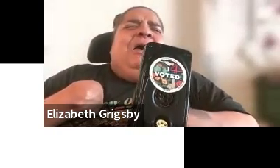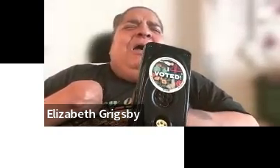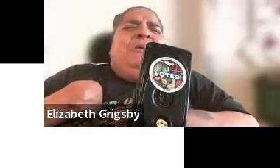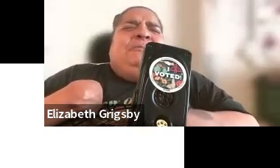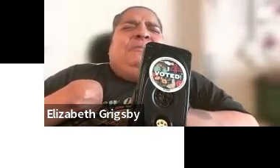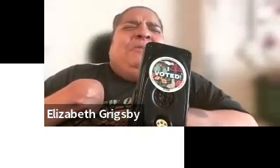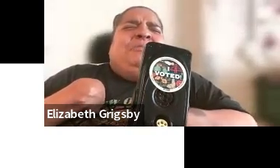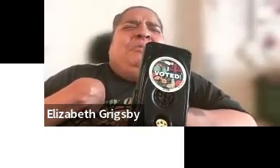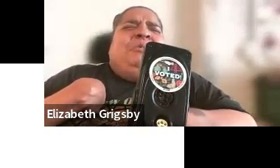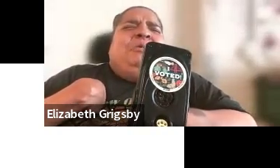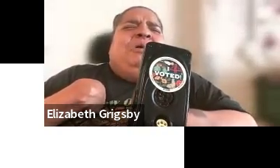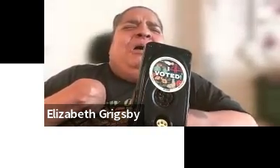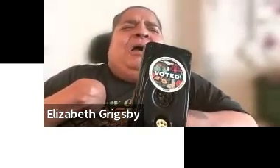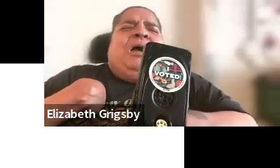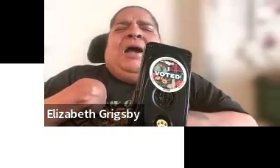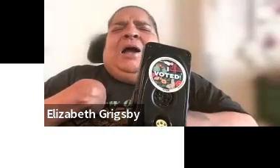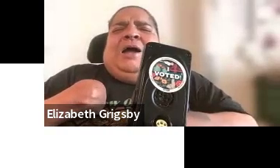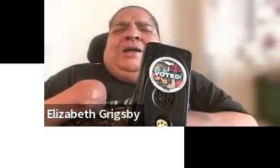So people